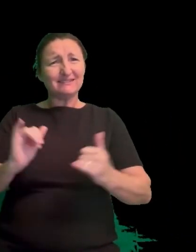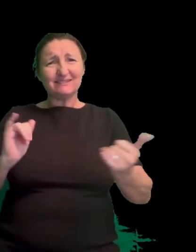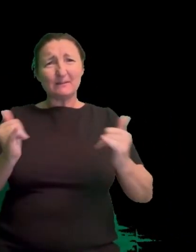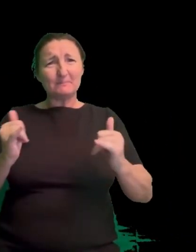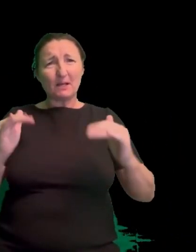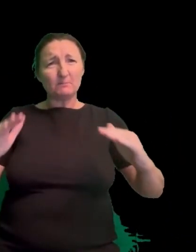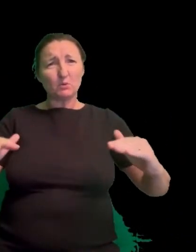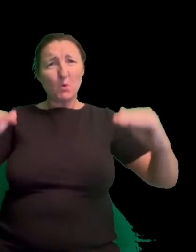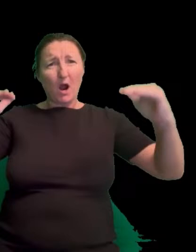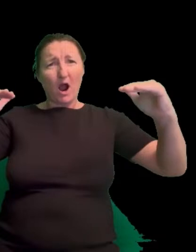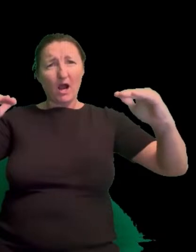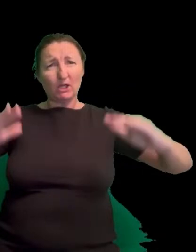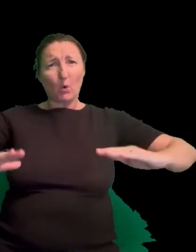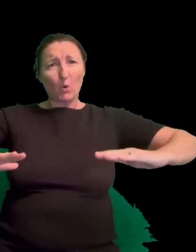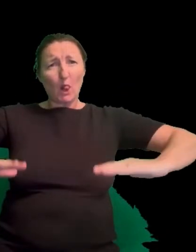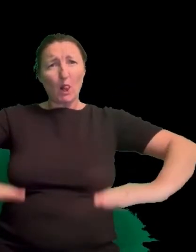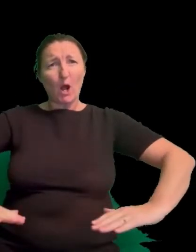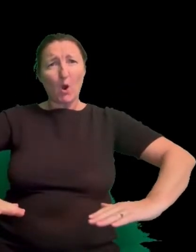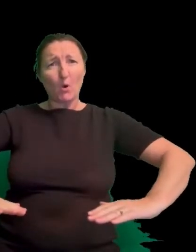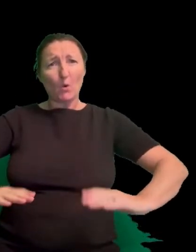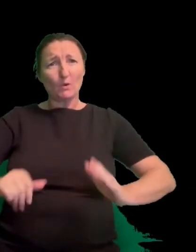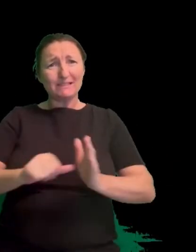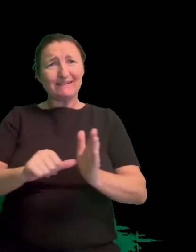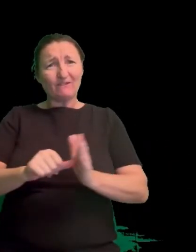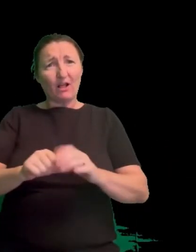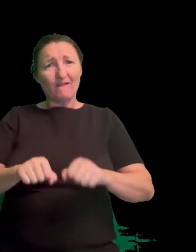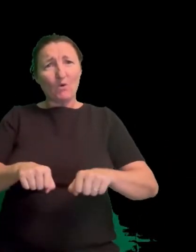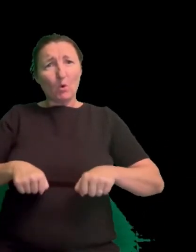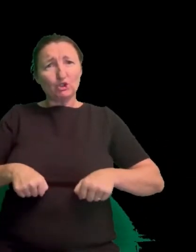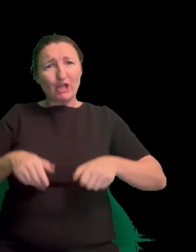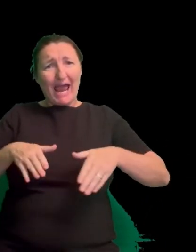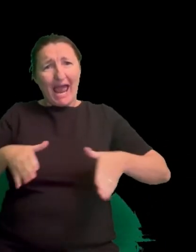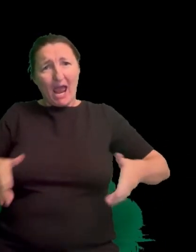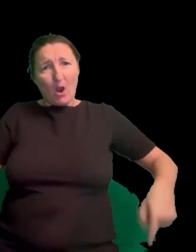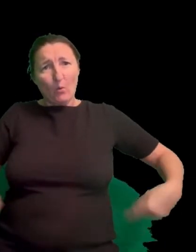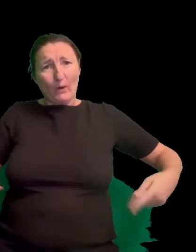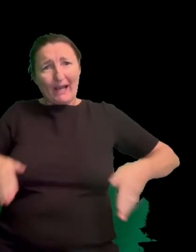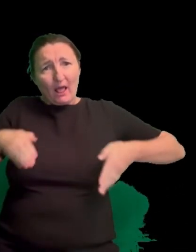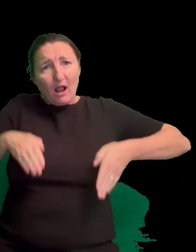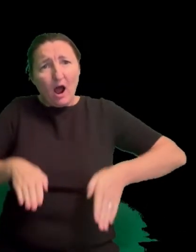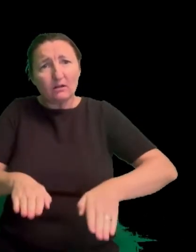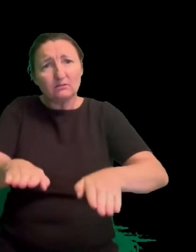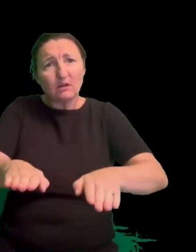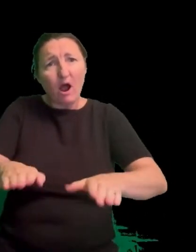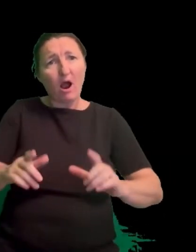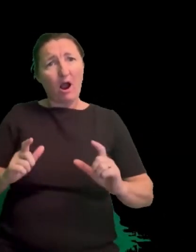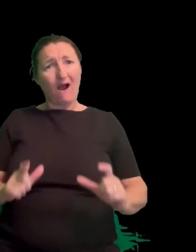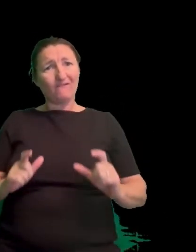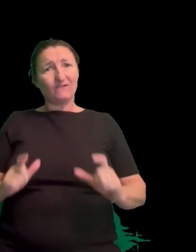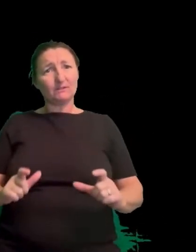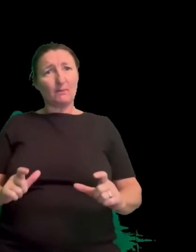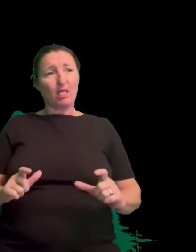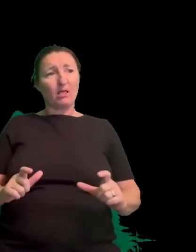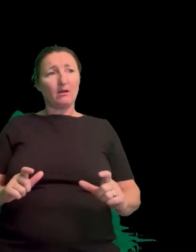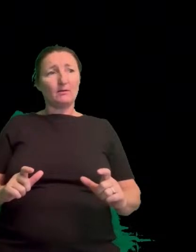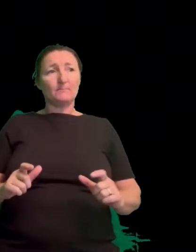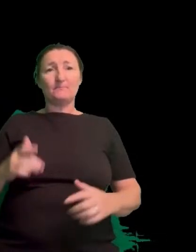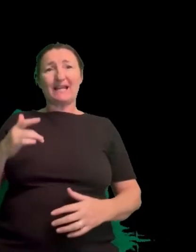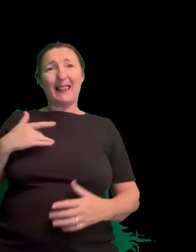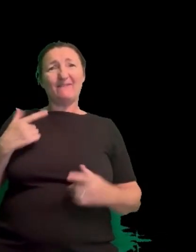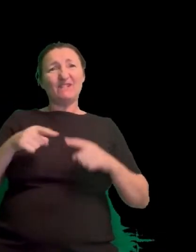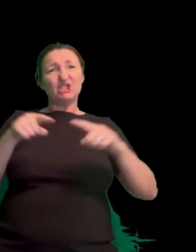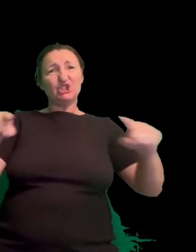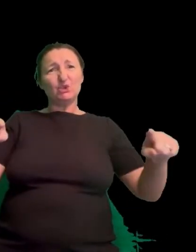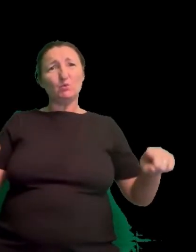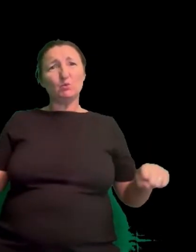too high or low, hard to let my legs and chair go all the way through so I can feel comfortable. I live in a